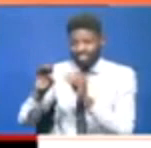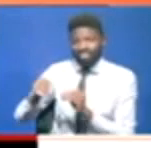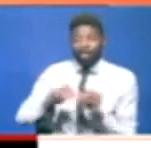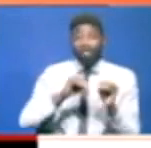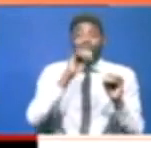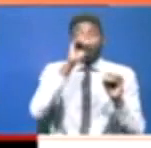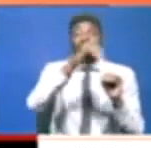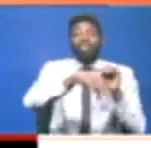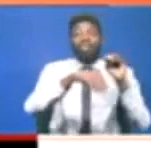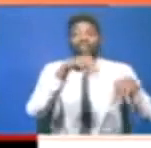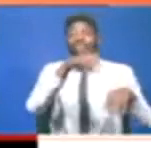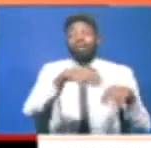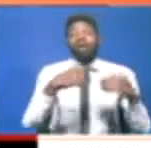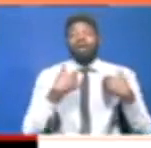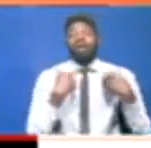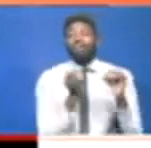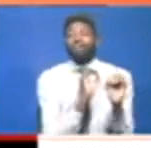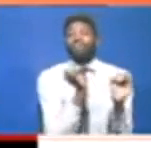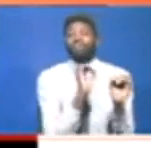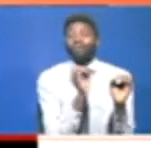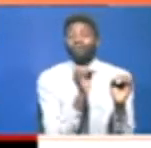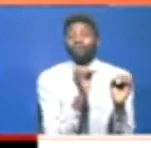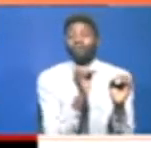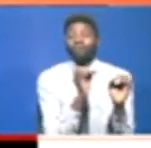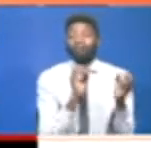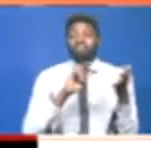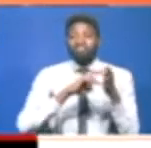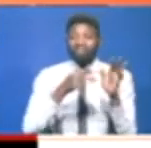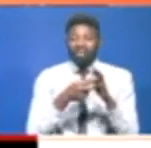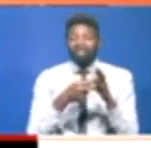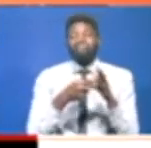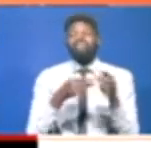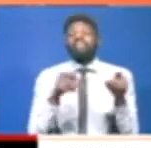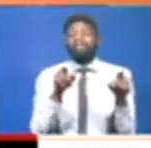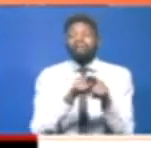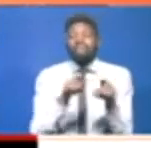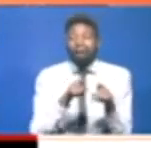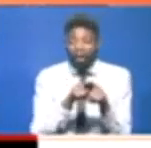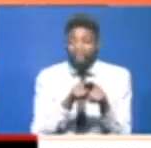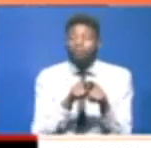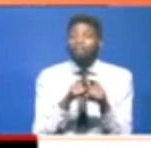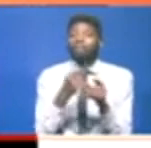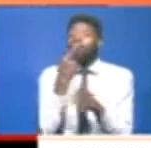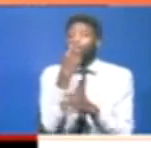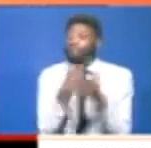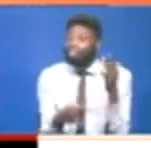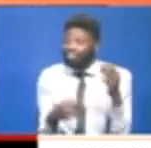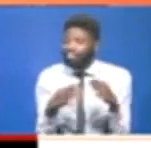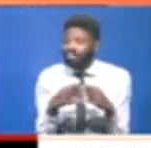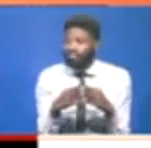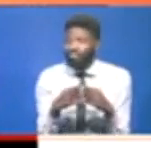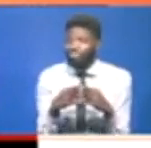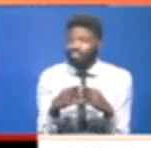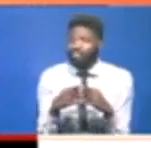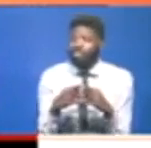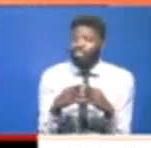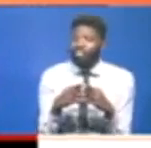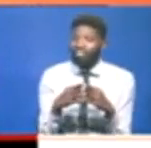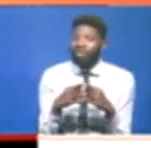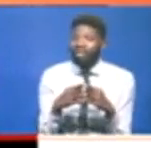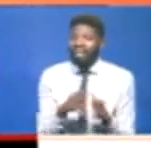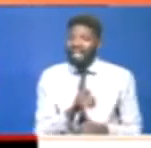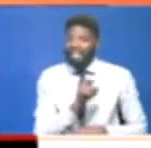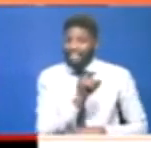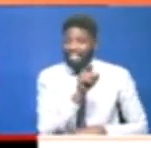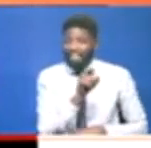them now to link up with the fund manager for investment. So that leaves a deficit in terms of the